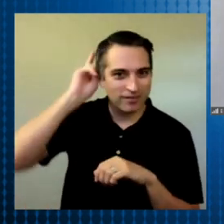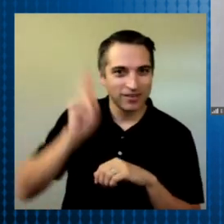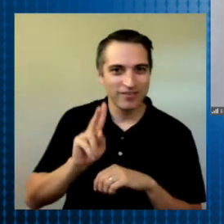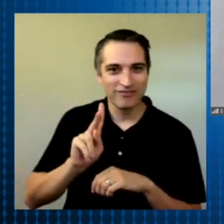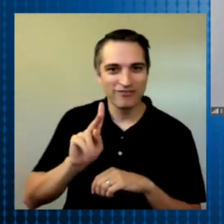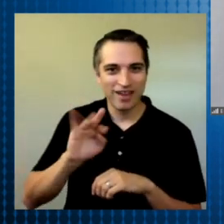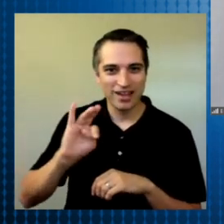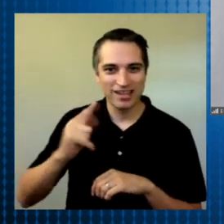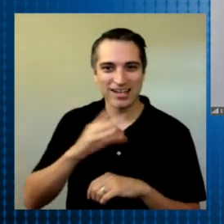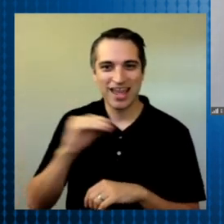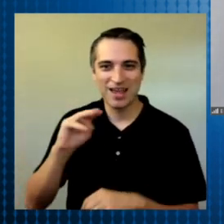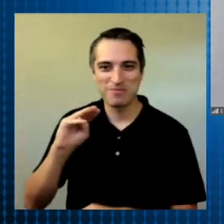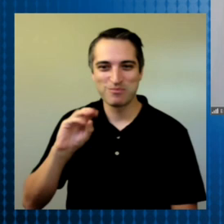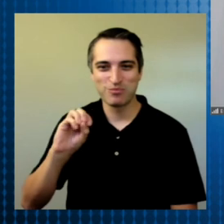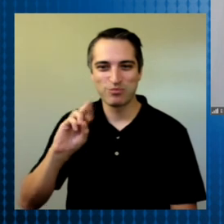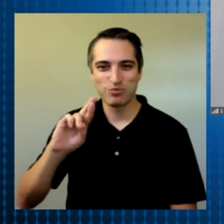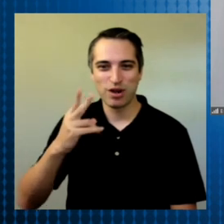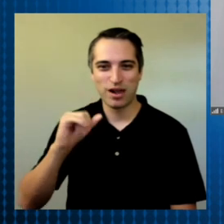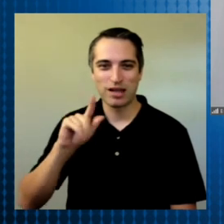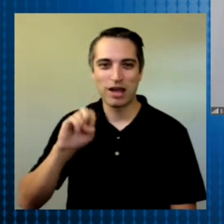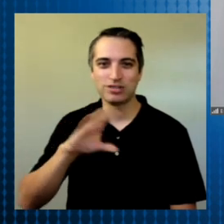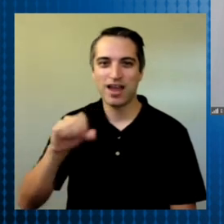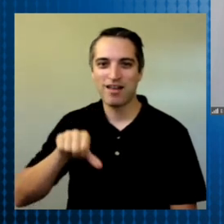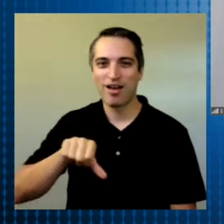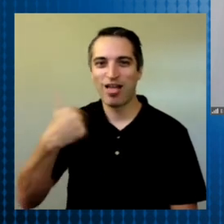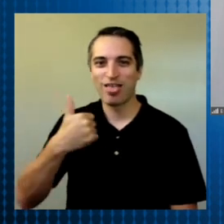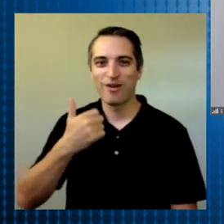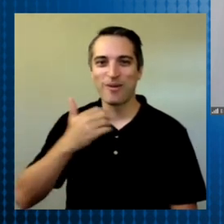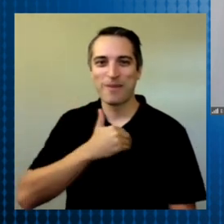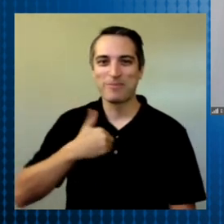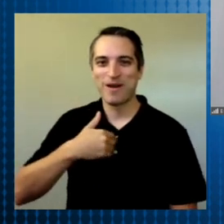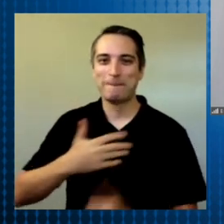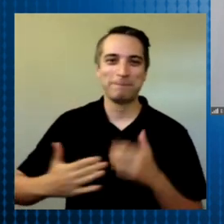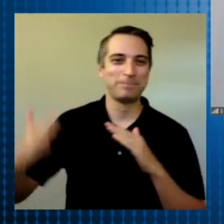a member of one of the finest fraternities in the world. So we'll